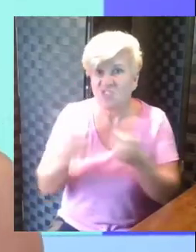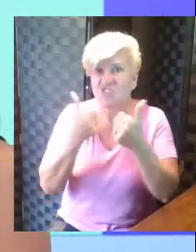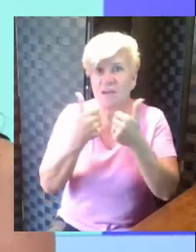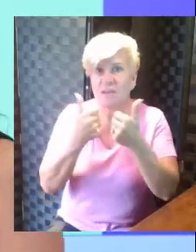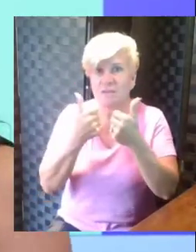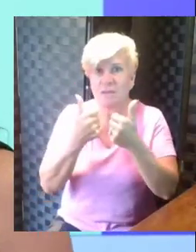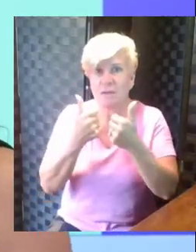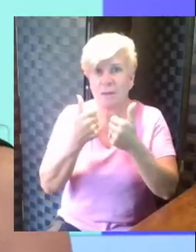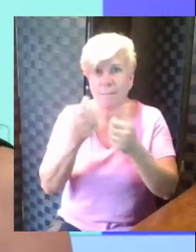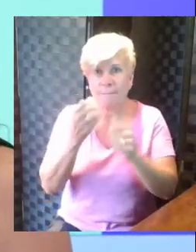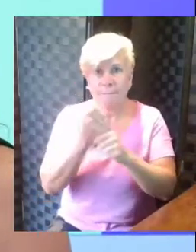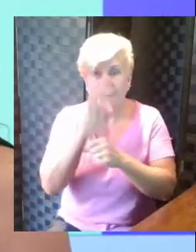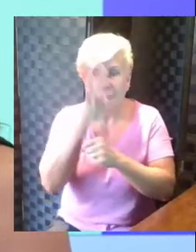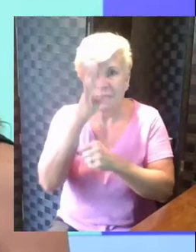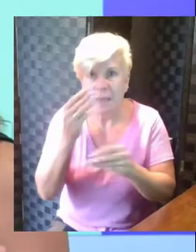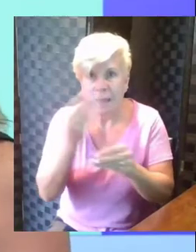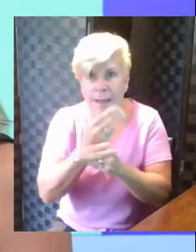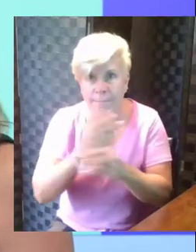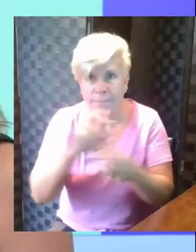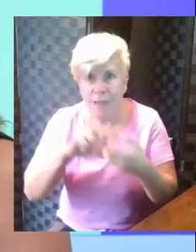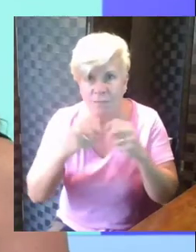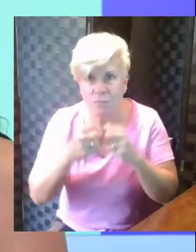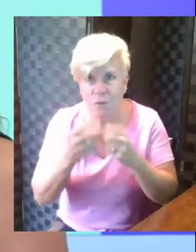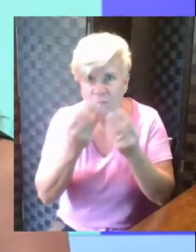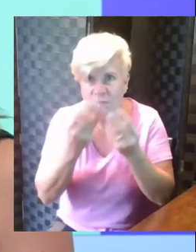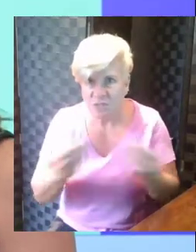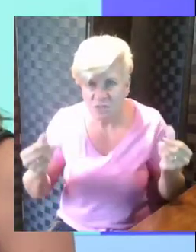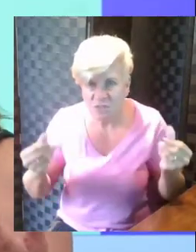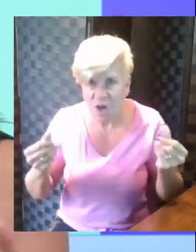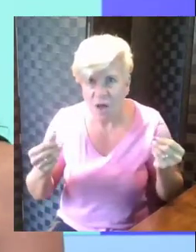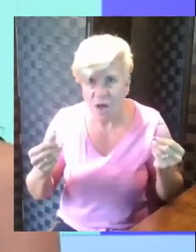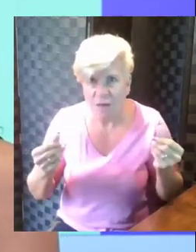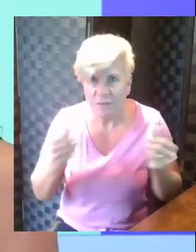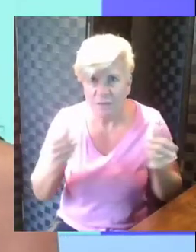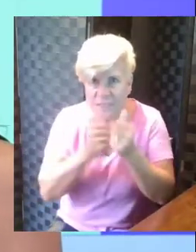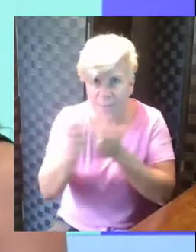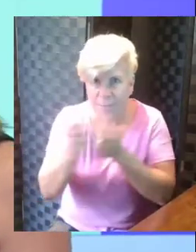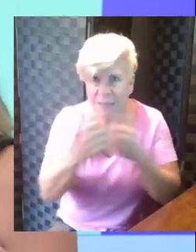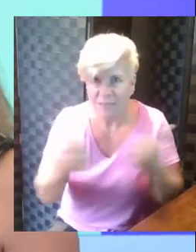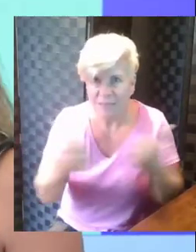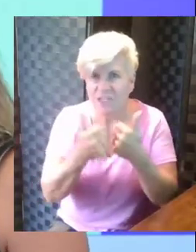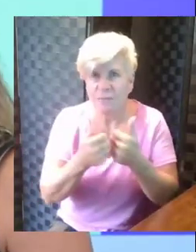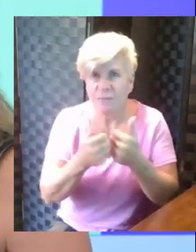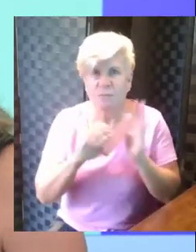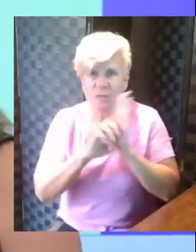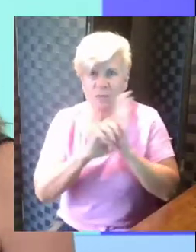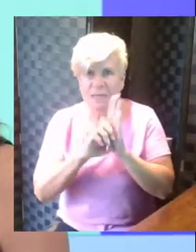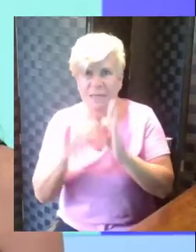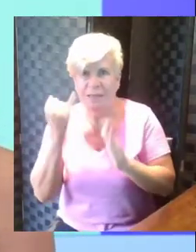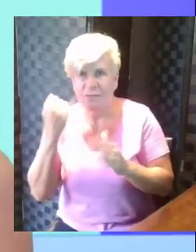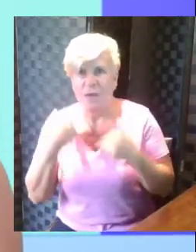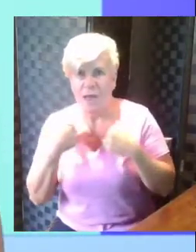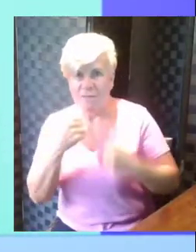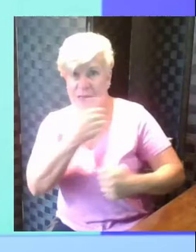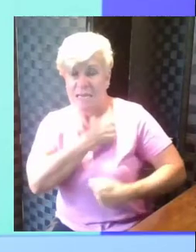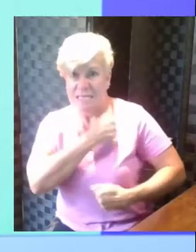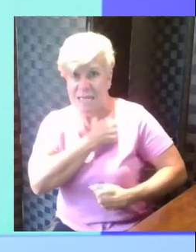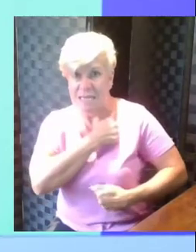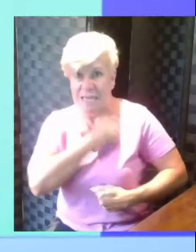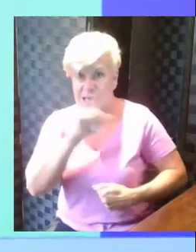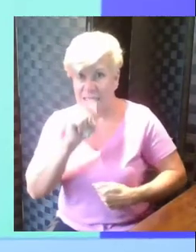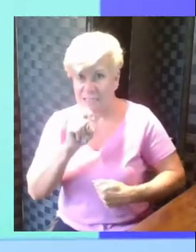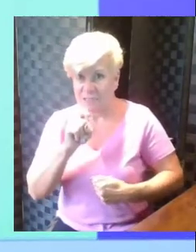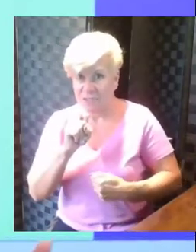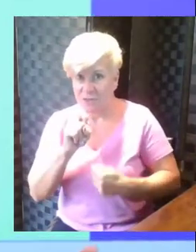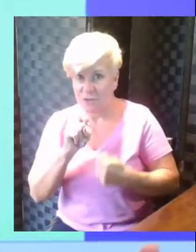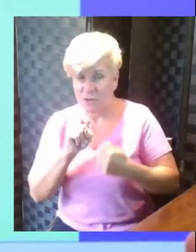challenge. You make up a math problem to solve in order to get past that challenge. For example, if you have a knight and he